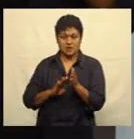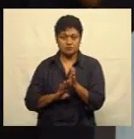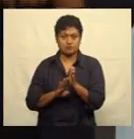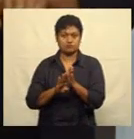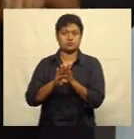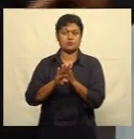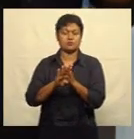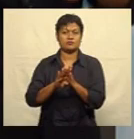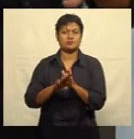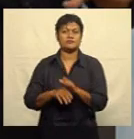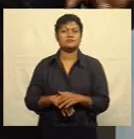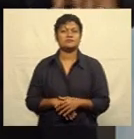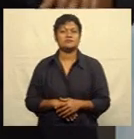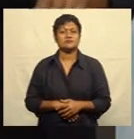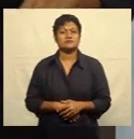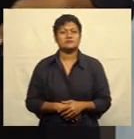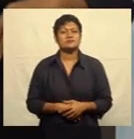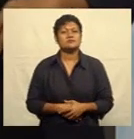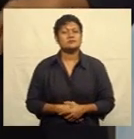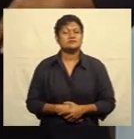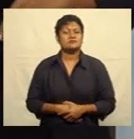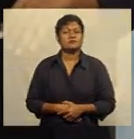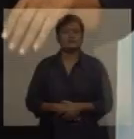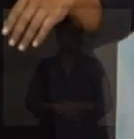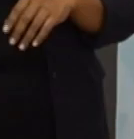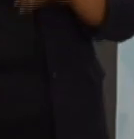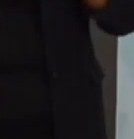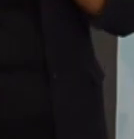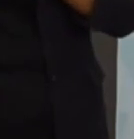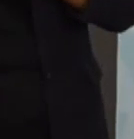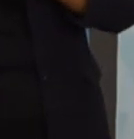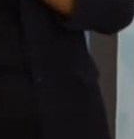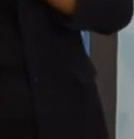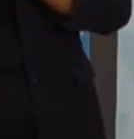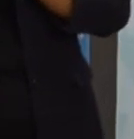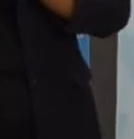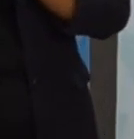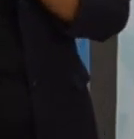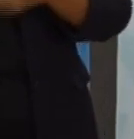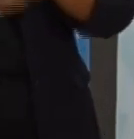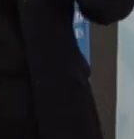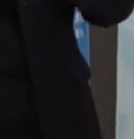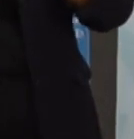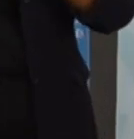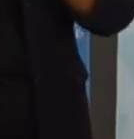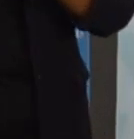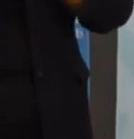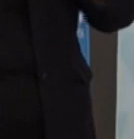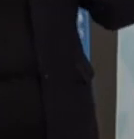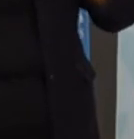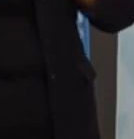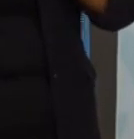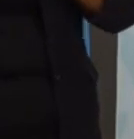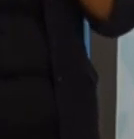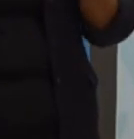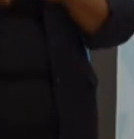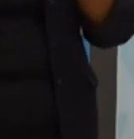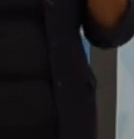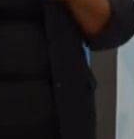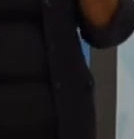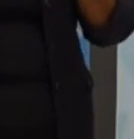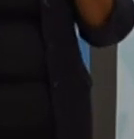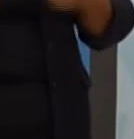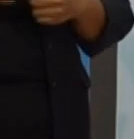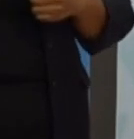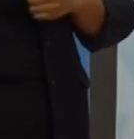we know that based on our level of testing, we are testing enough. And of course, the testing is expected to only